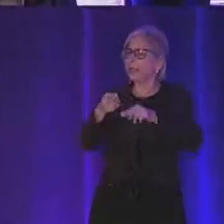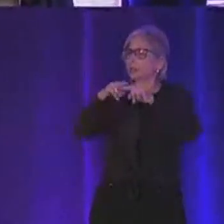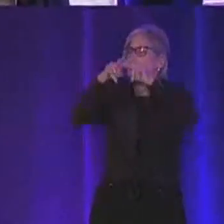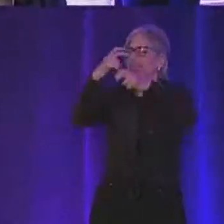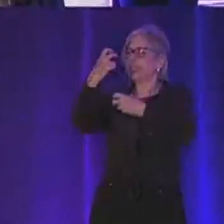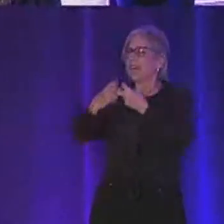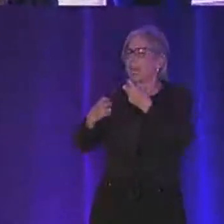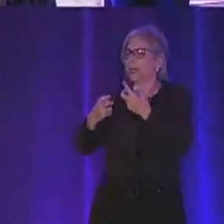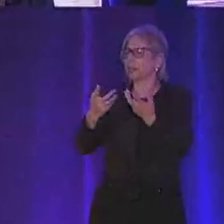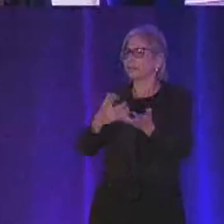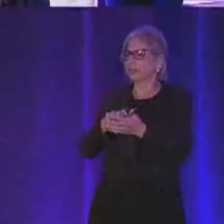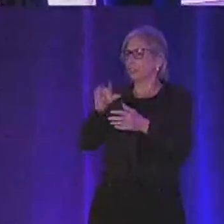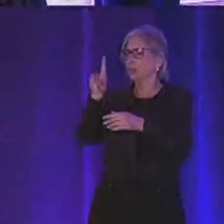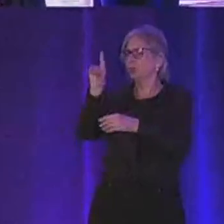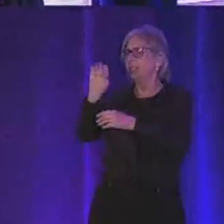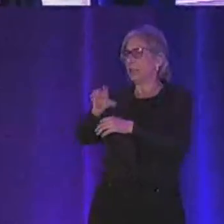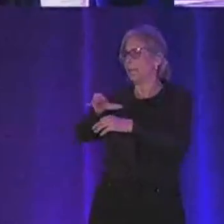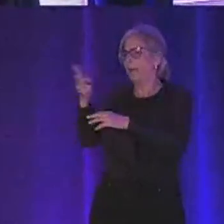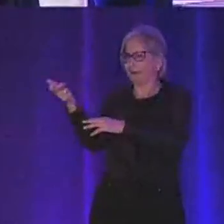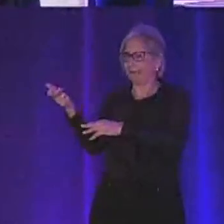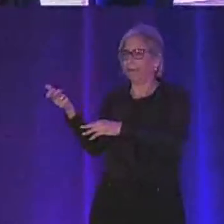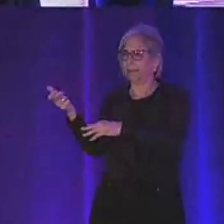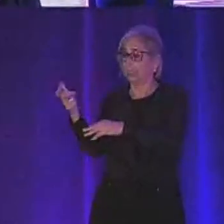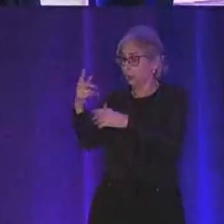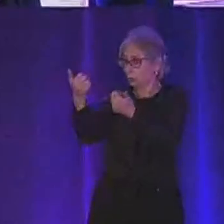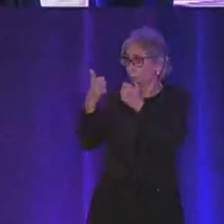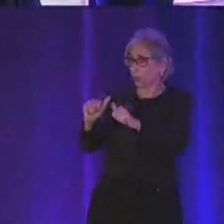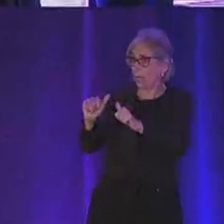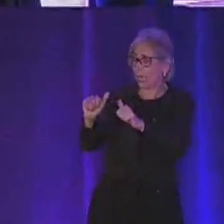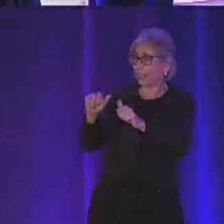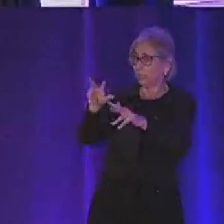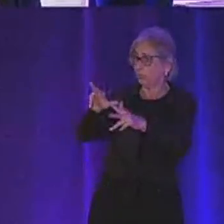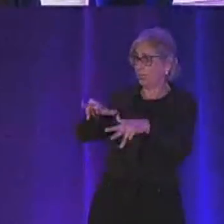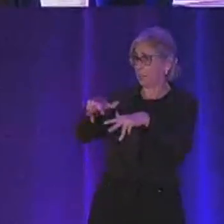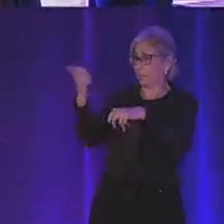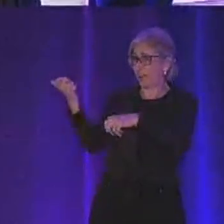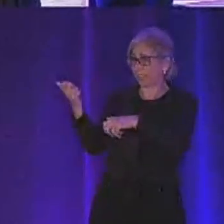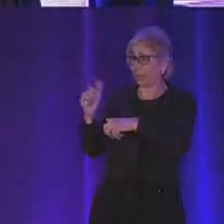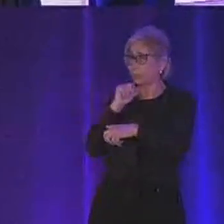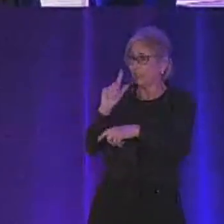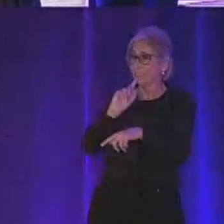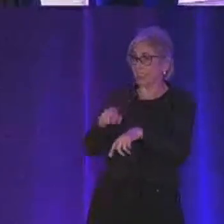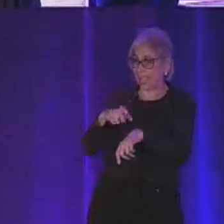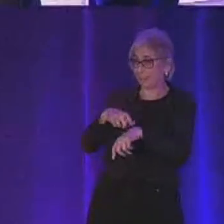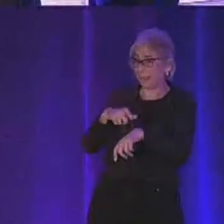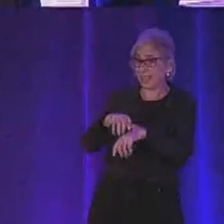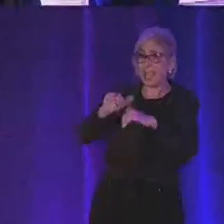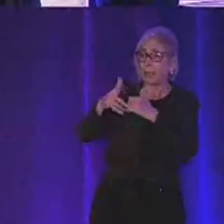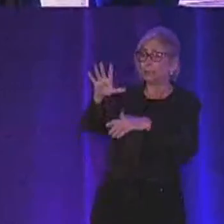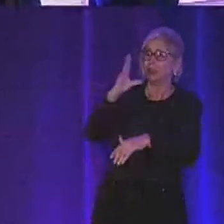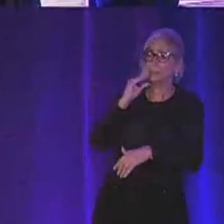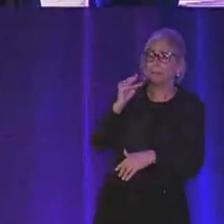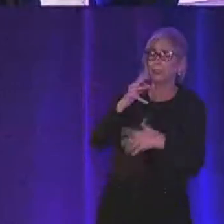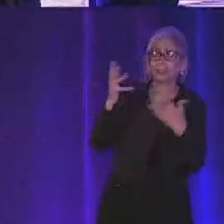to debug. Anyone ever tried to debug real-time multiplayer nonsense? Like, yeah. How was your